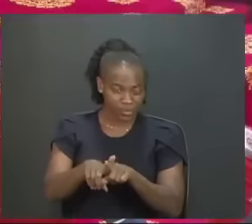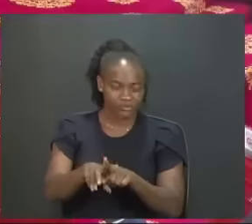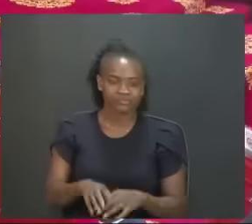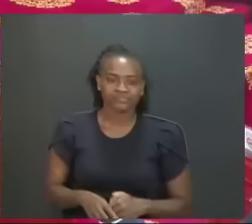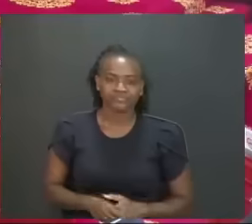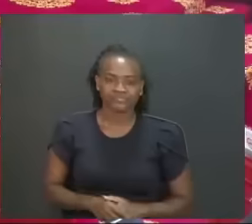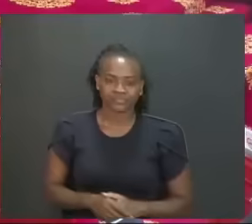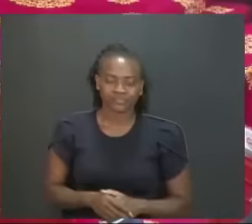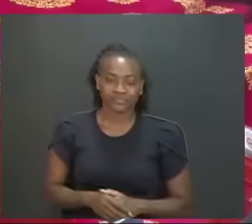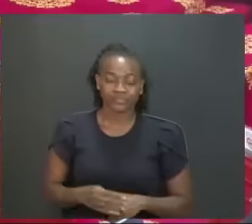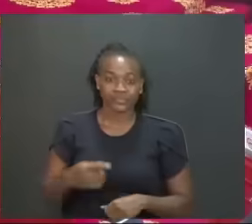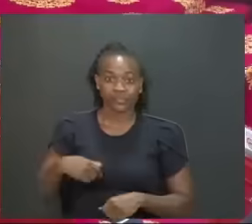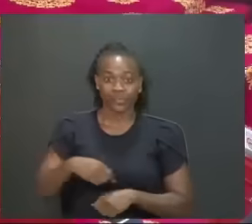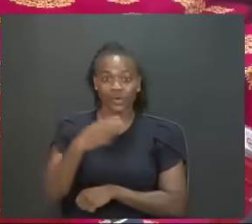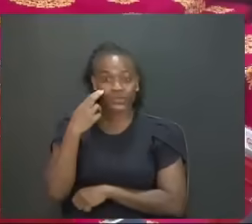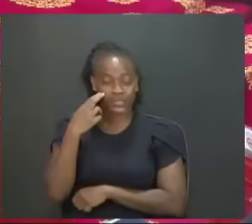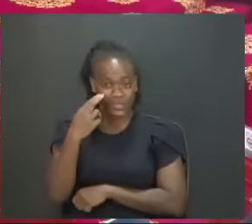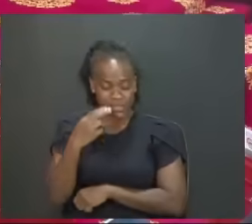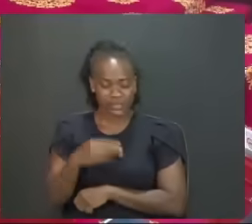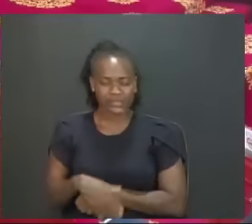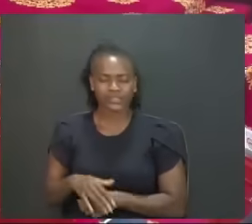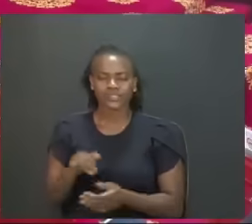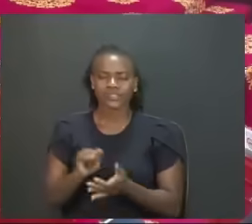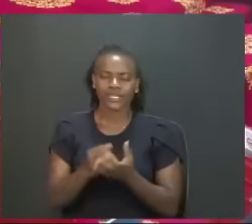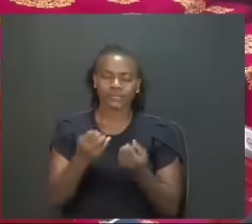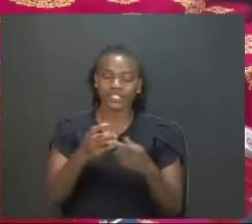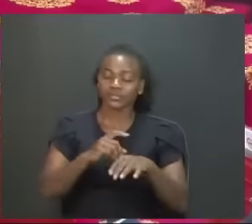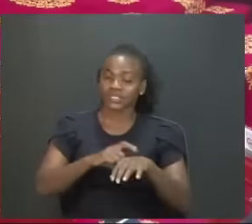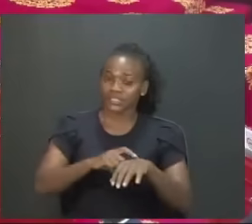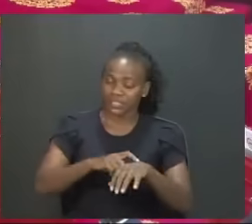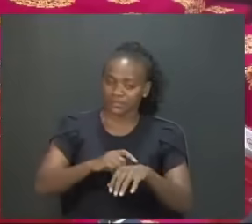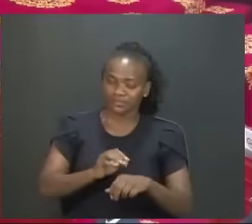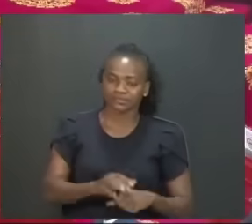We have noticed that in many instances,